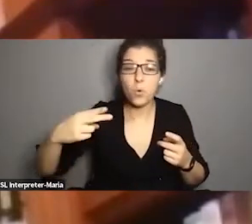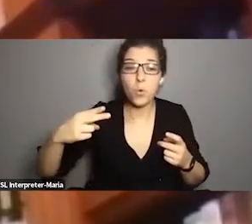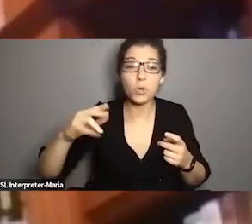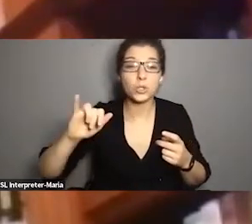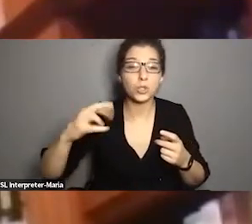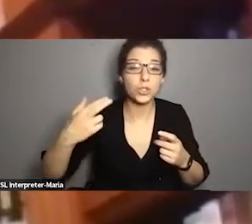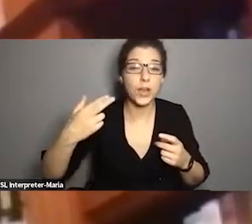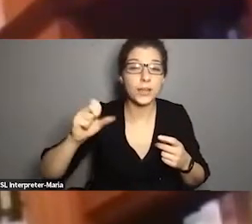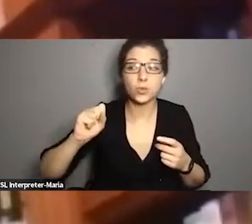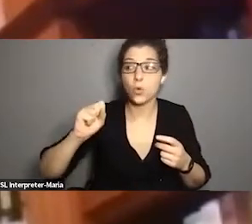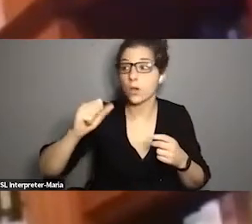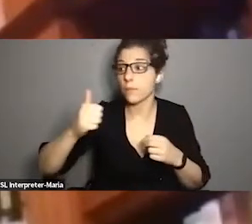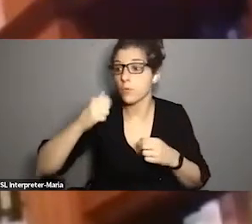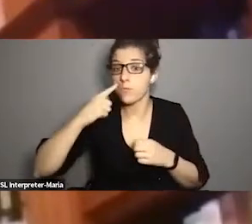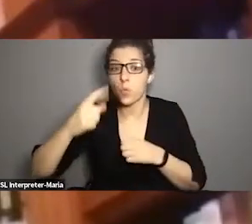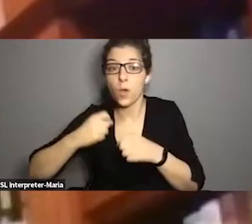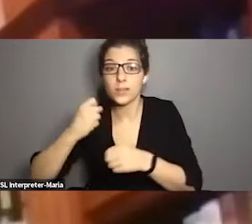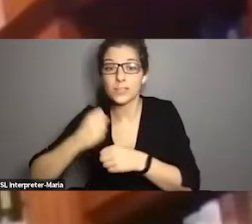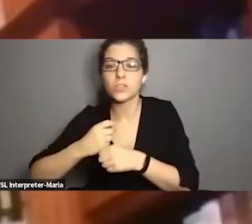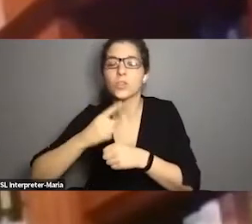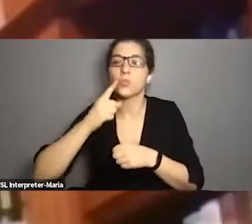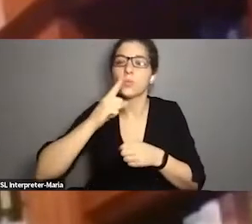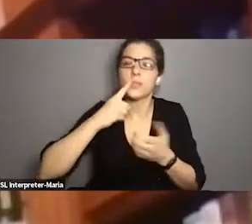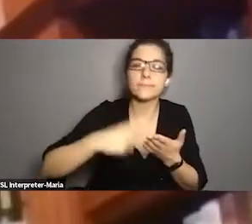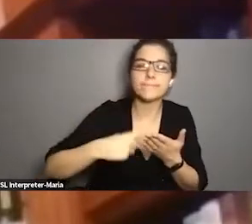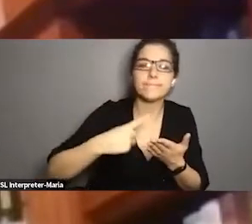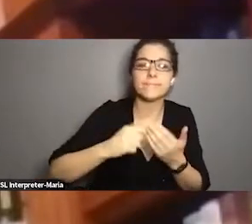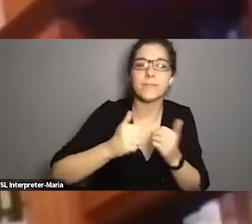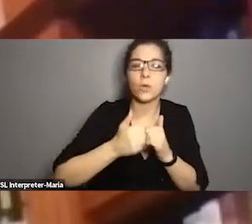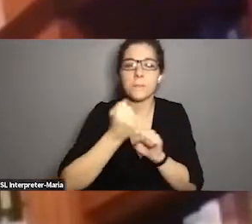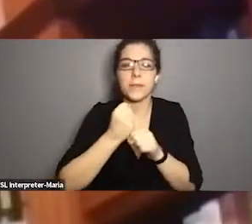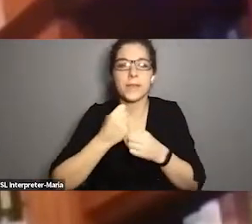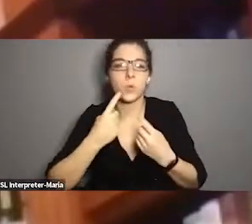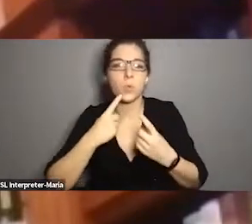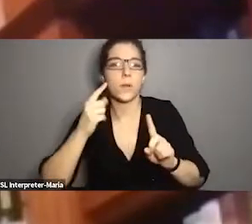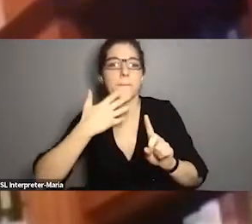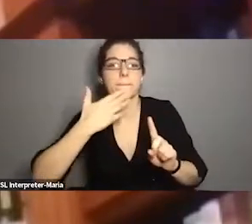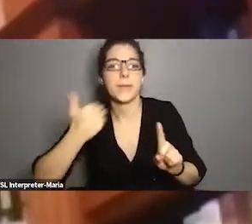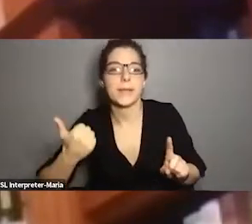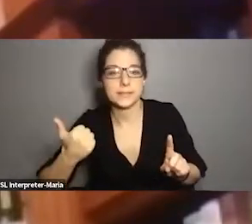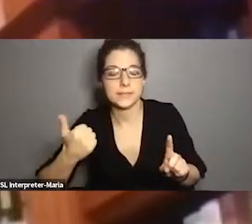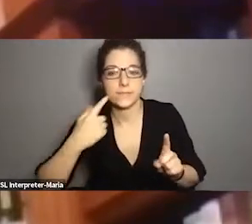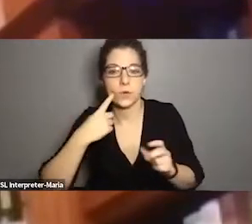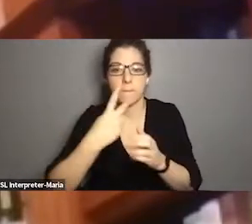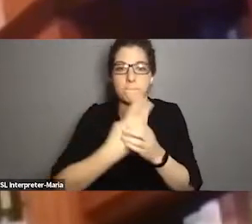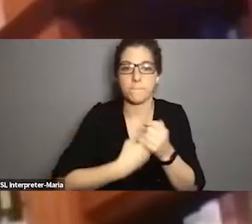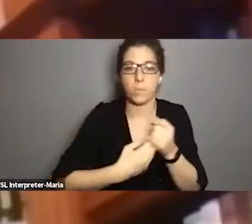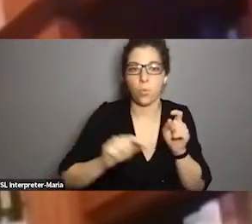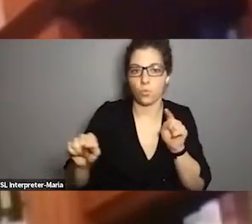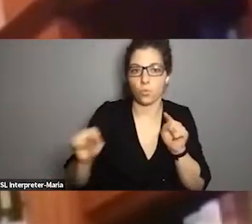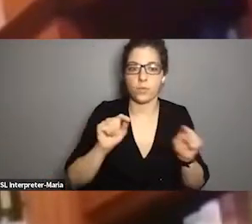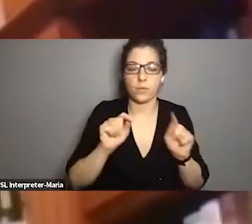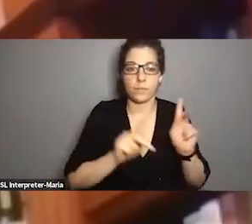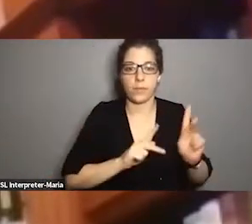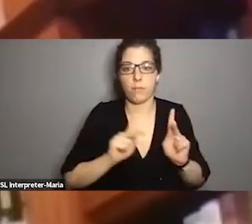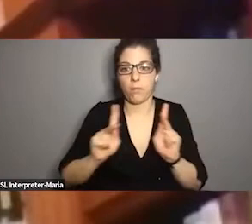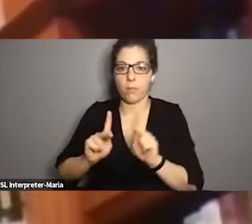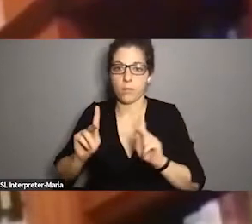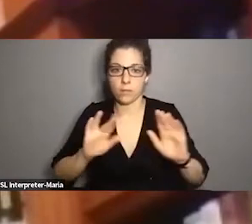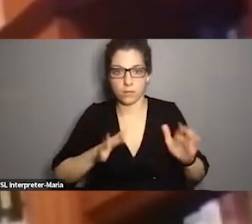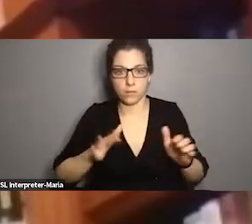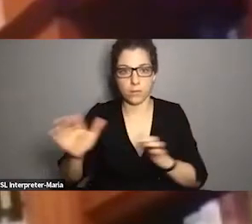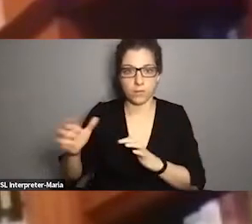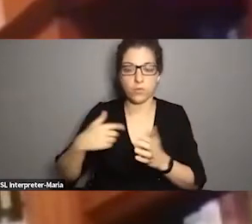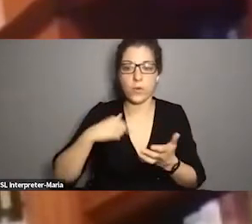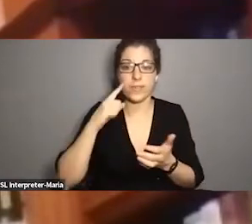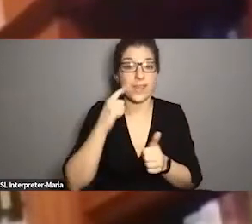for a year? So you're really talking about how to make it work best for both parties, right? So I think